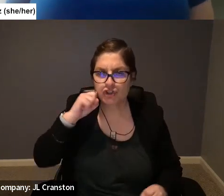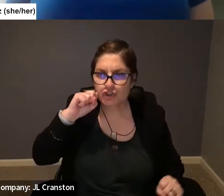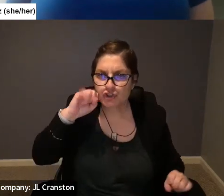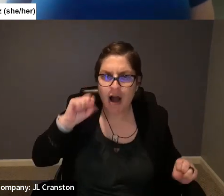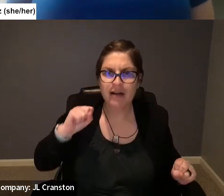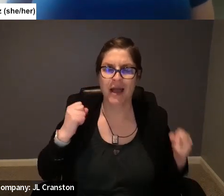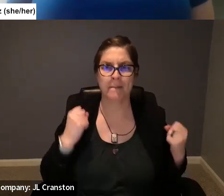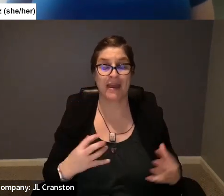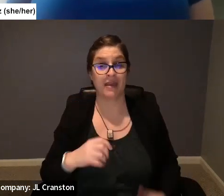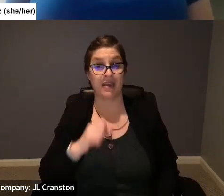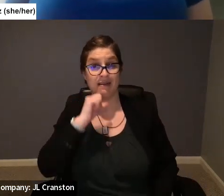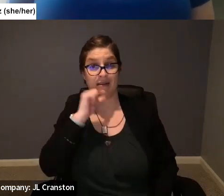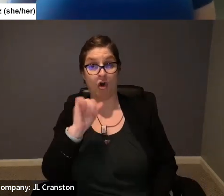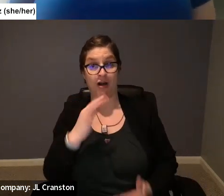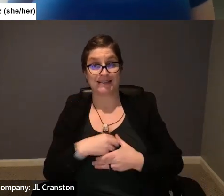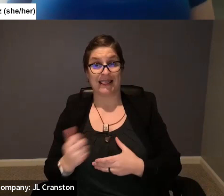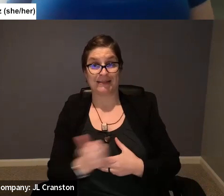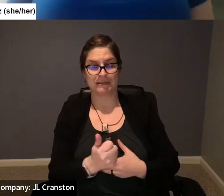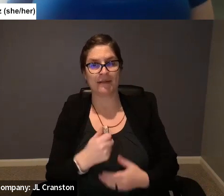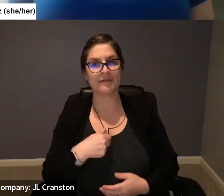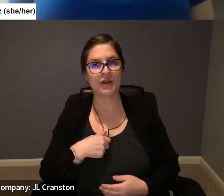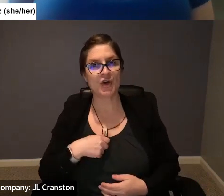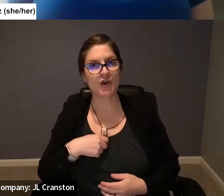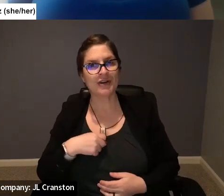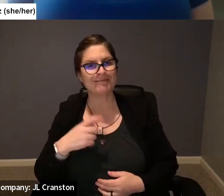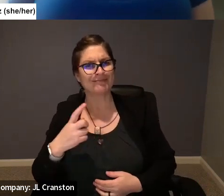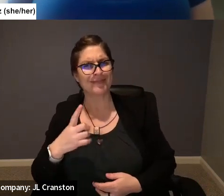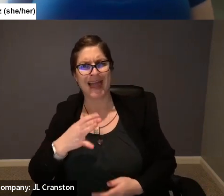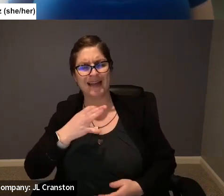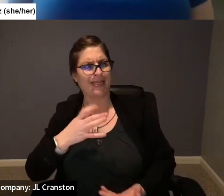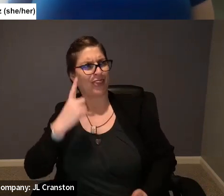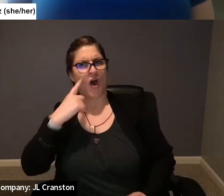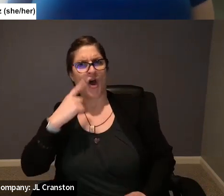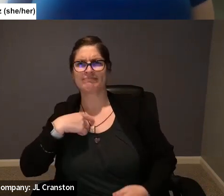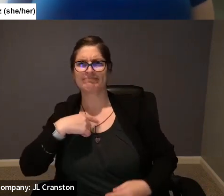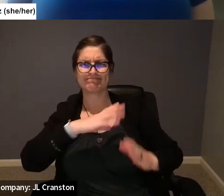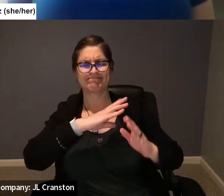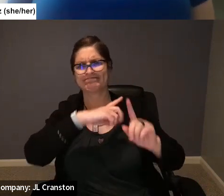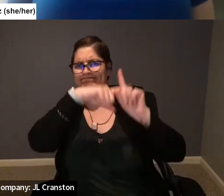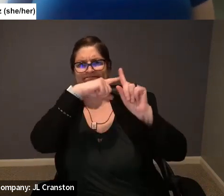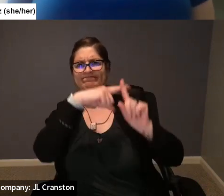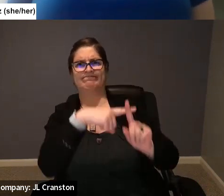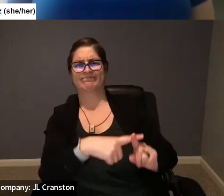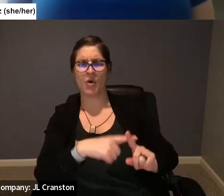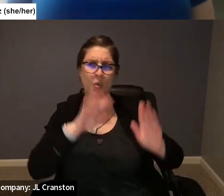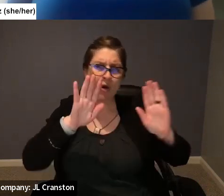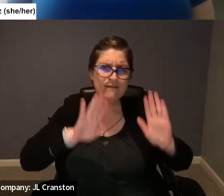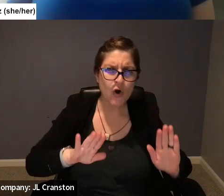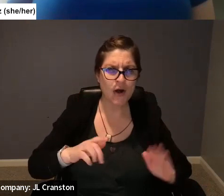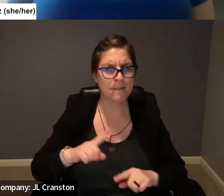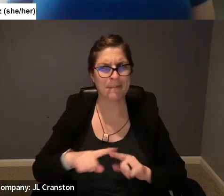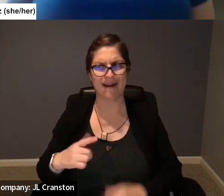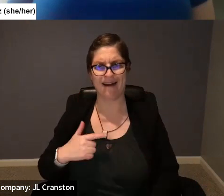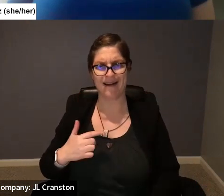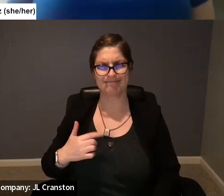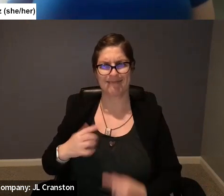non-autistic critics championed it and loved it and thought it was such a progressive step forward. And, you know, meanwhile, I was writing about